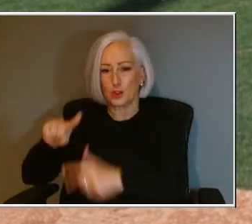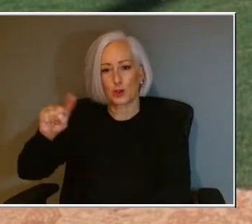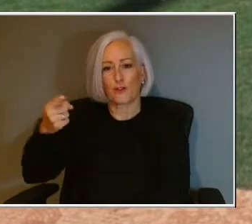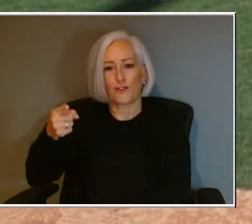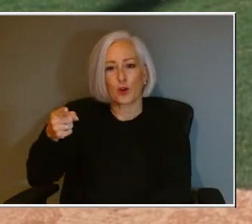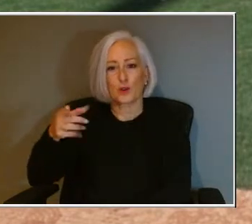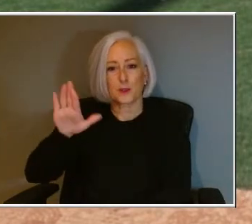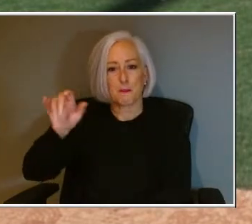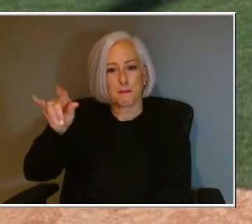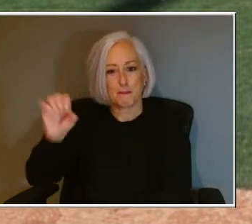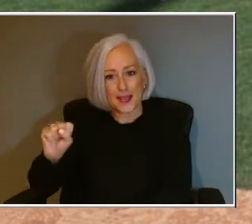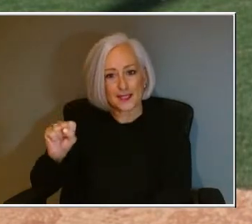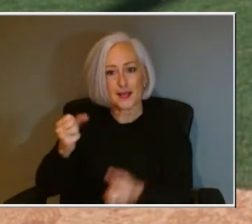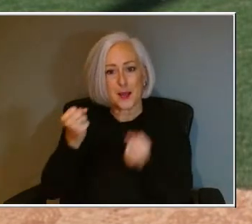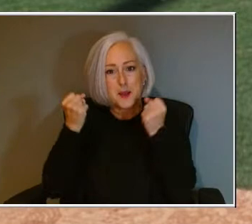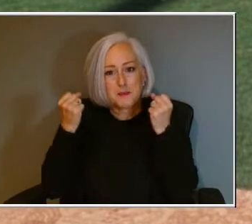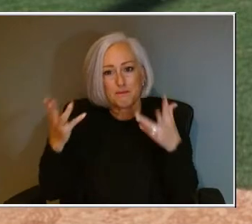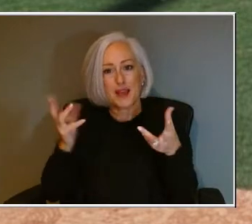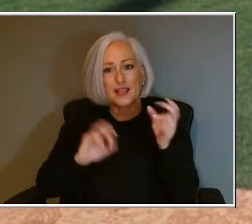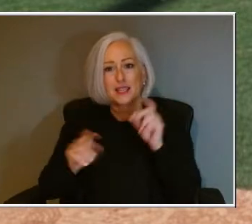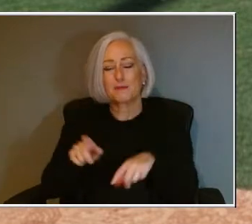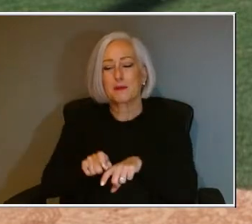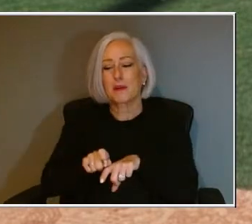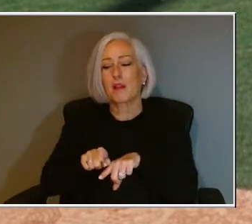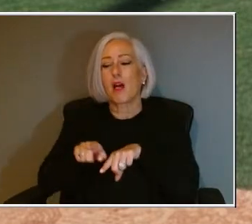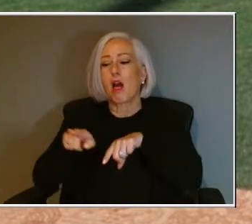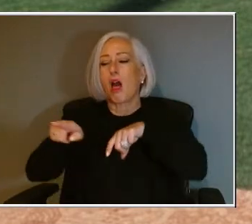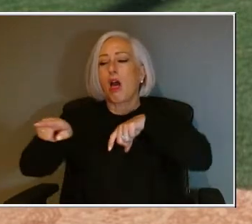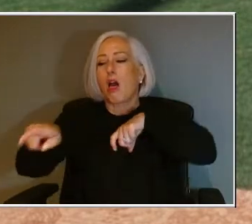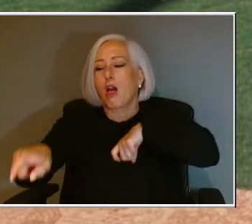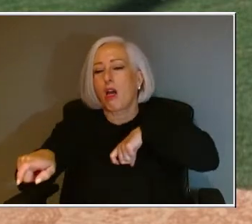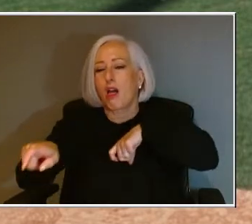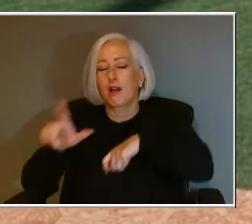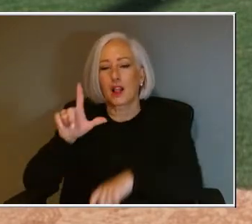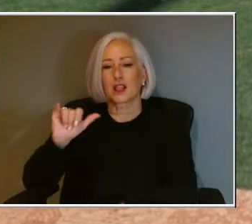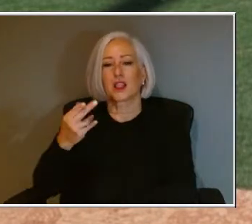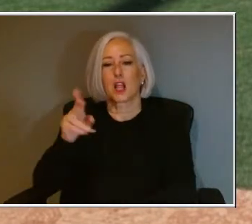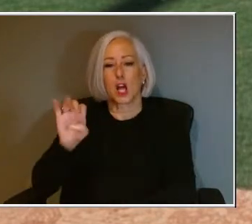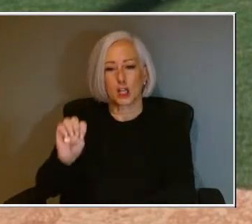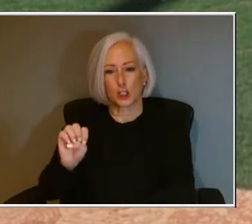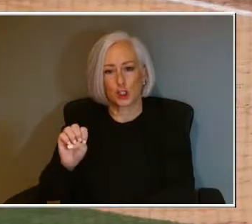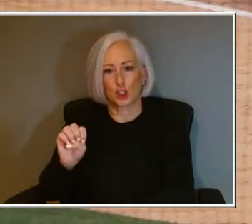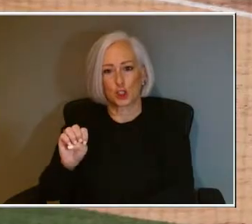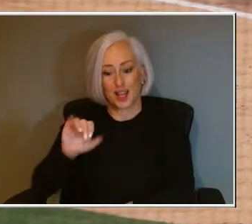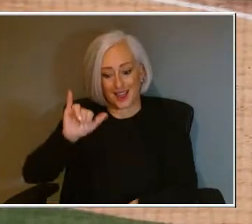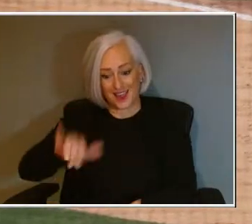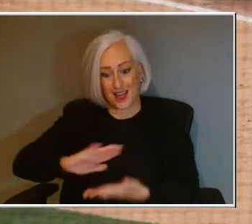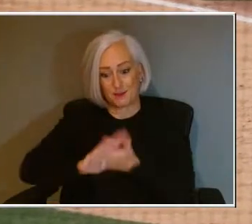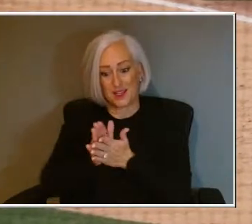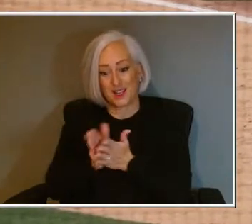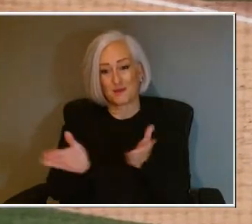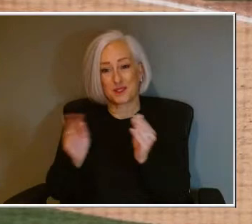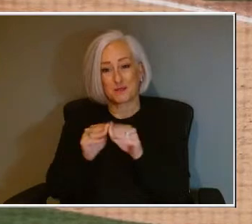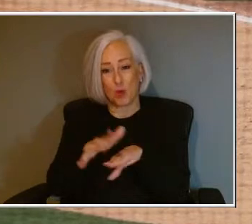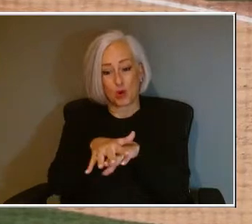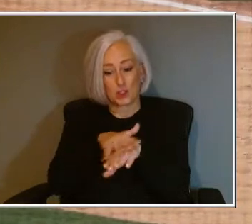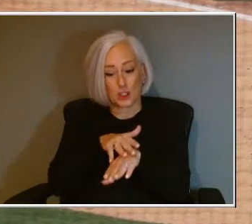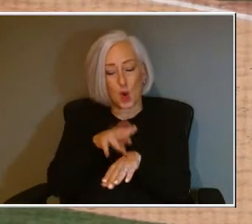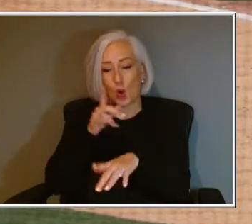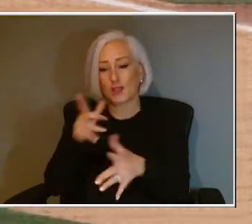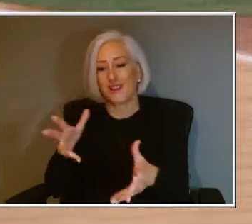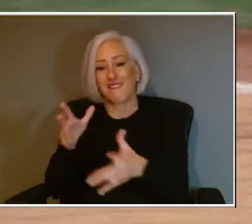lunging actually slows you down. It doesn't necessarily speed you up. So you would be better